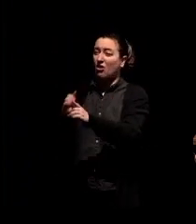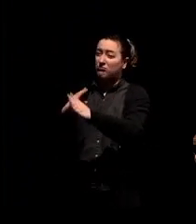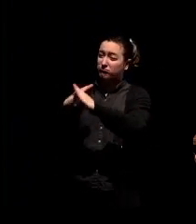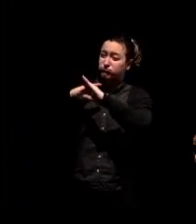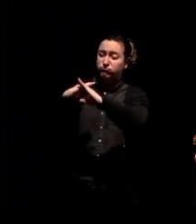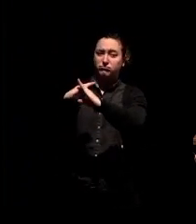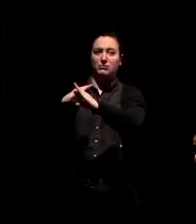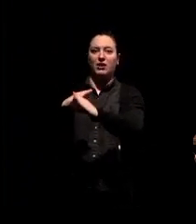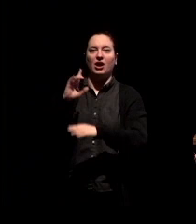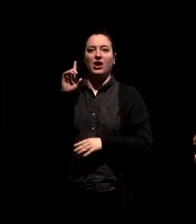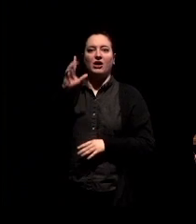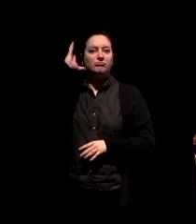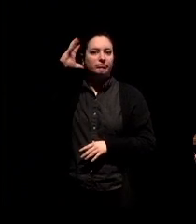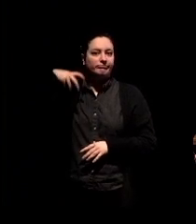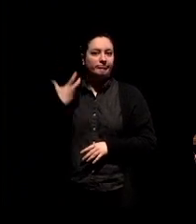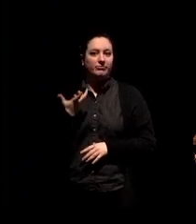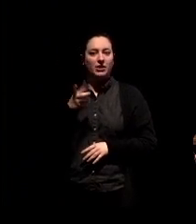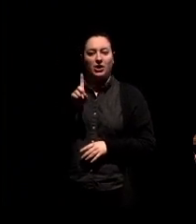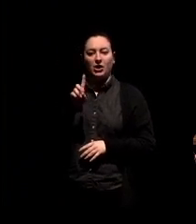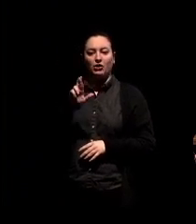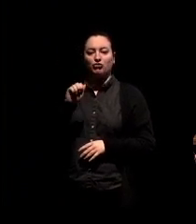recently signed into law